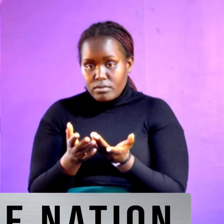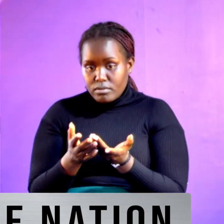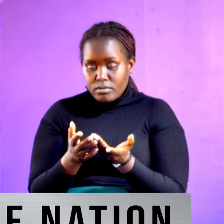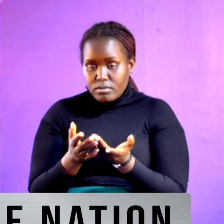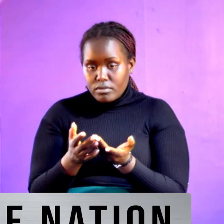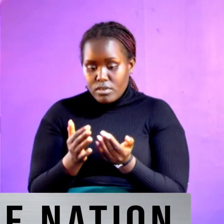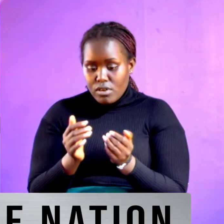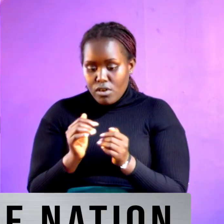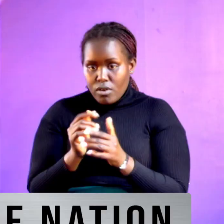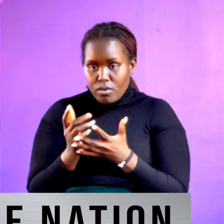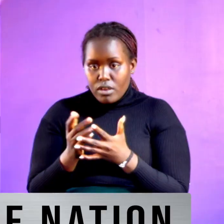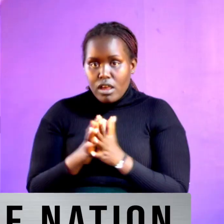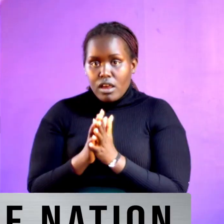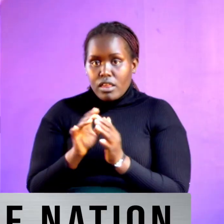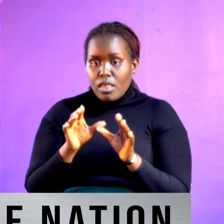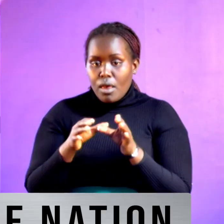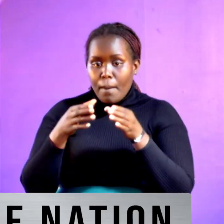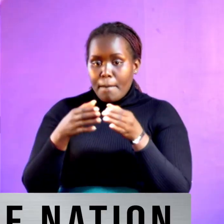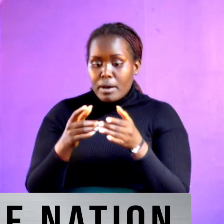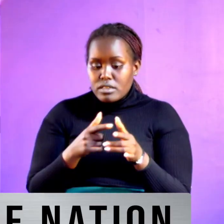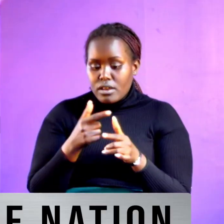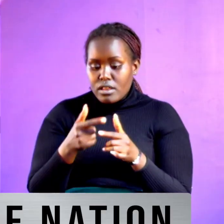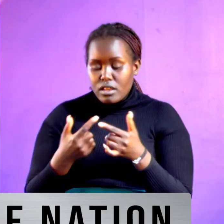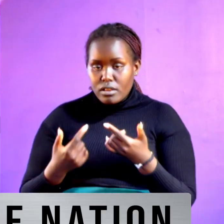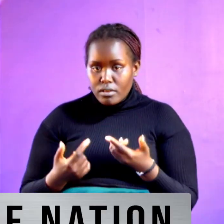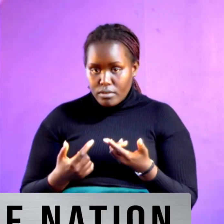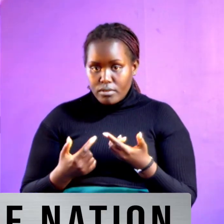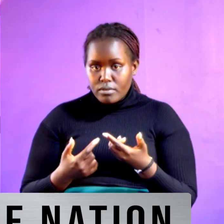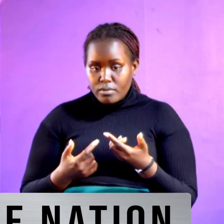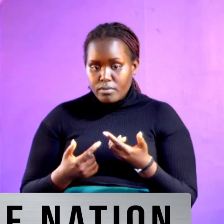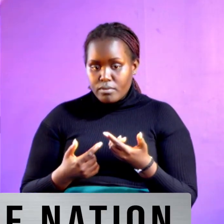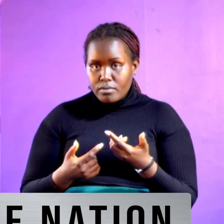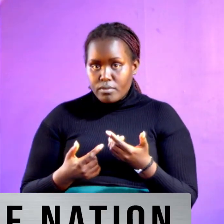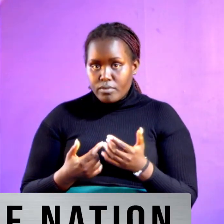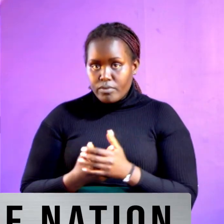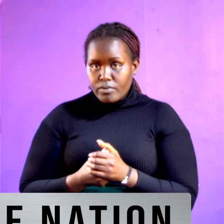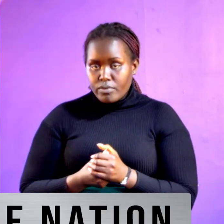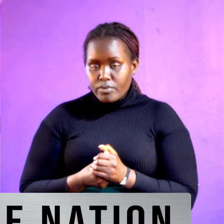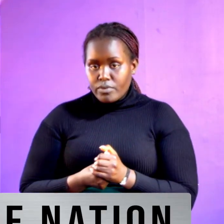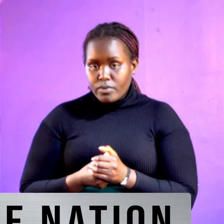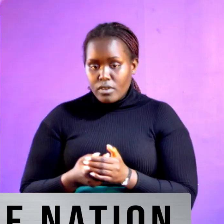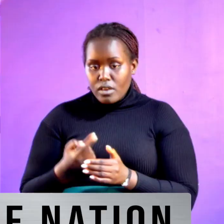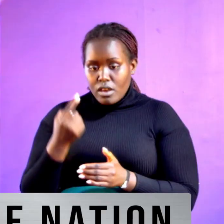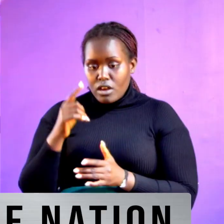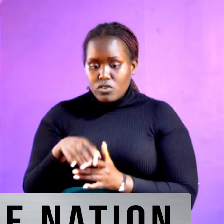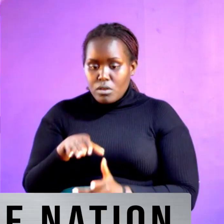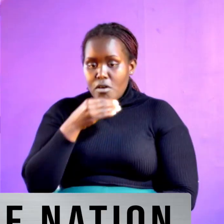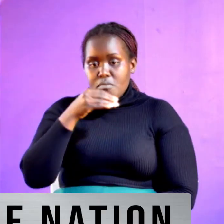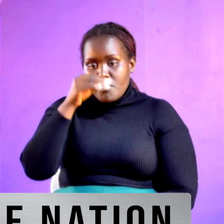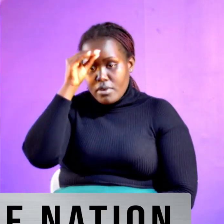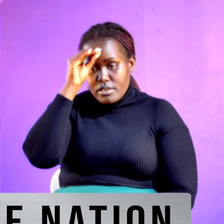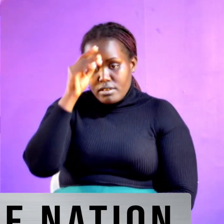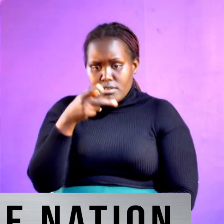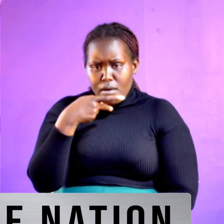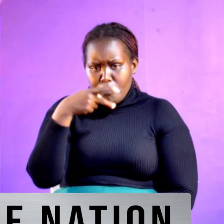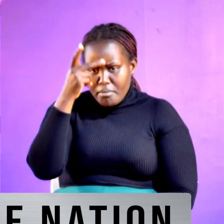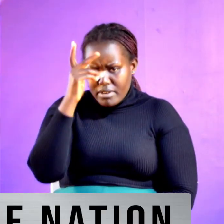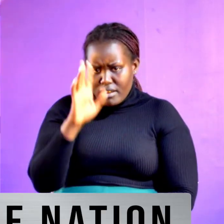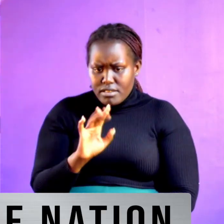debated within the ranks of the party, right, then it would be hypocritical for him to come in